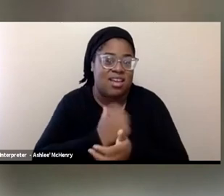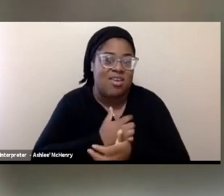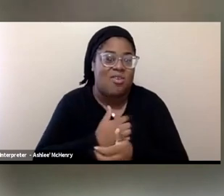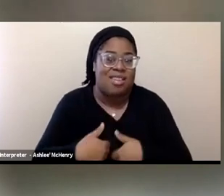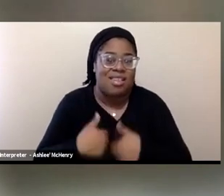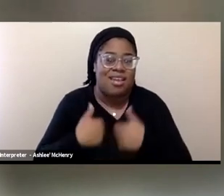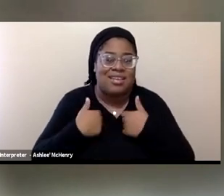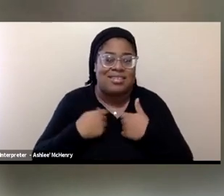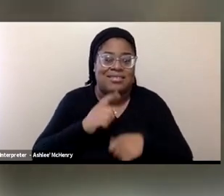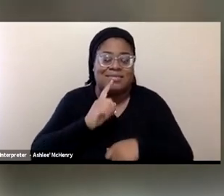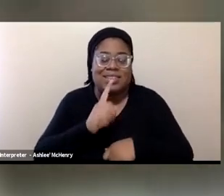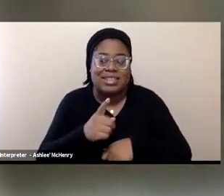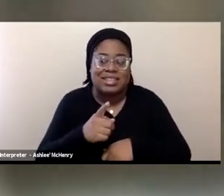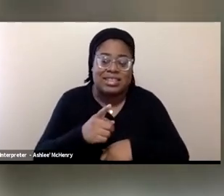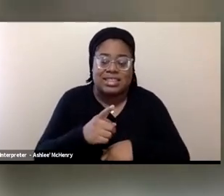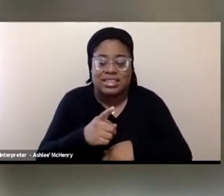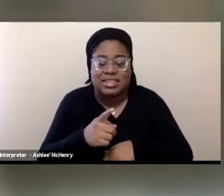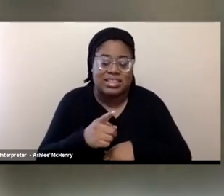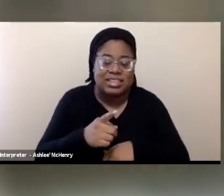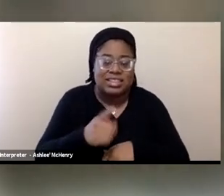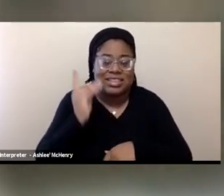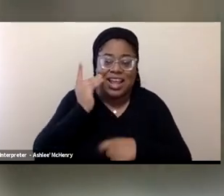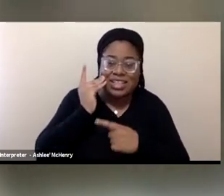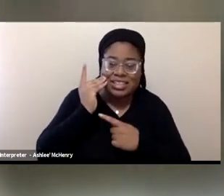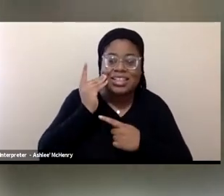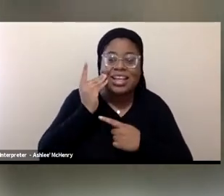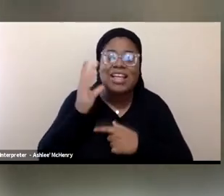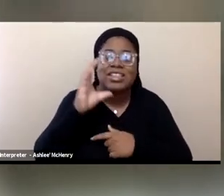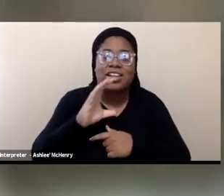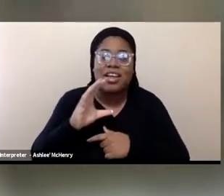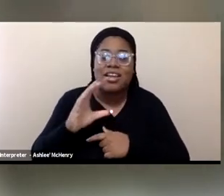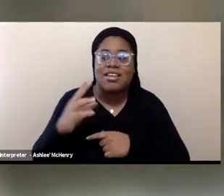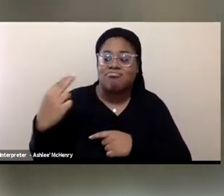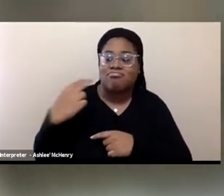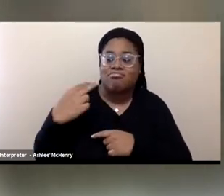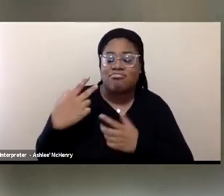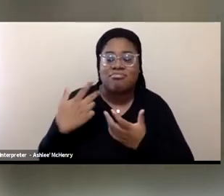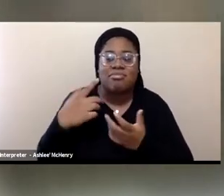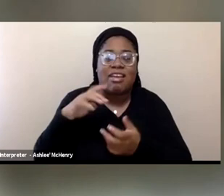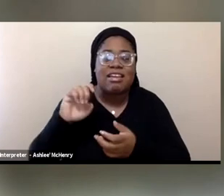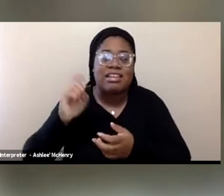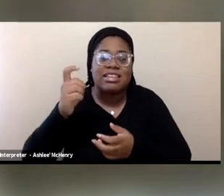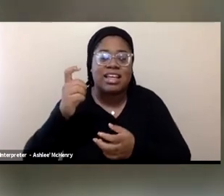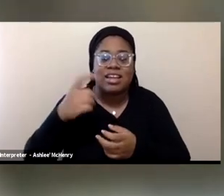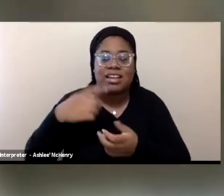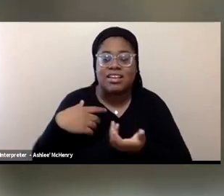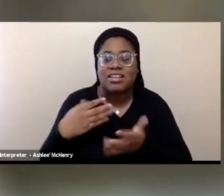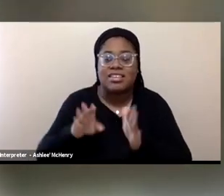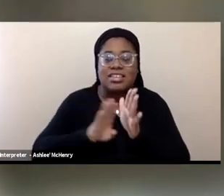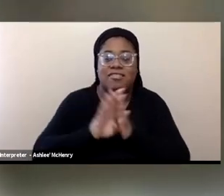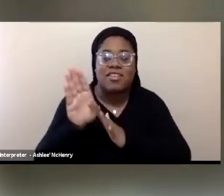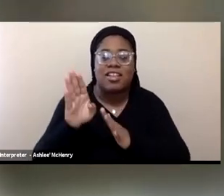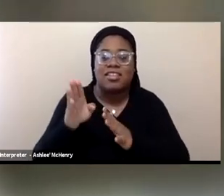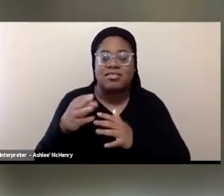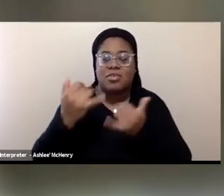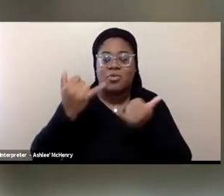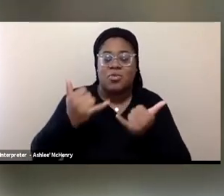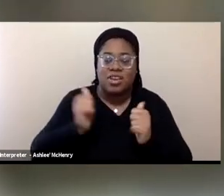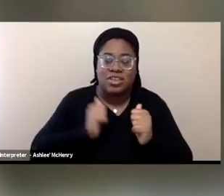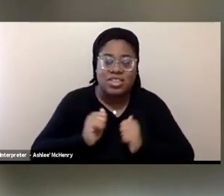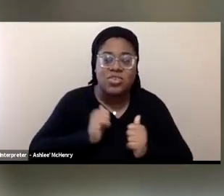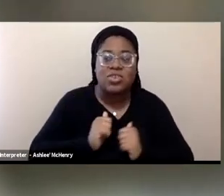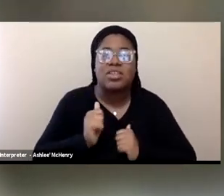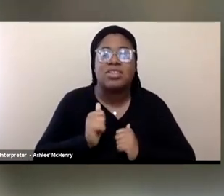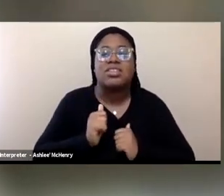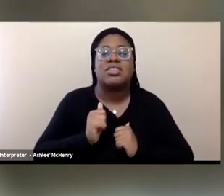so Disney is looking at us, the executives, the development, and the current series,